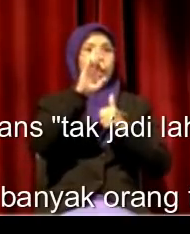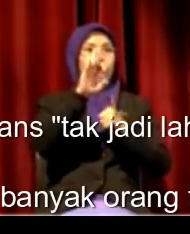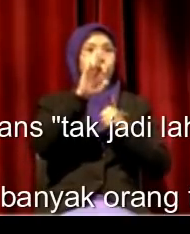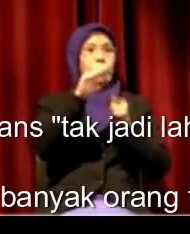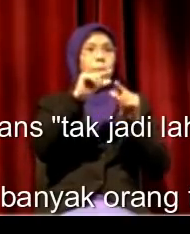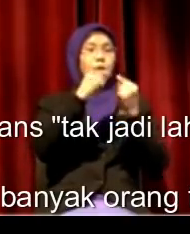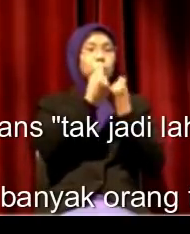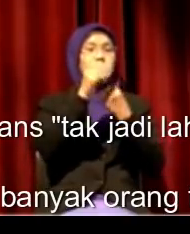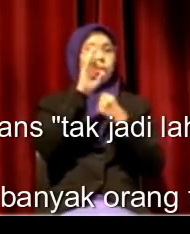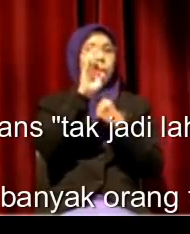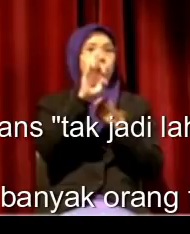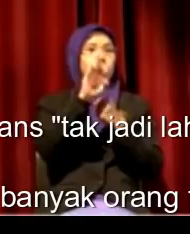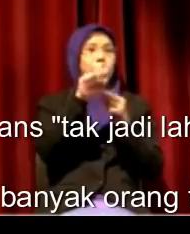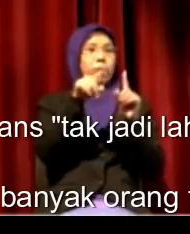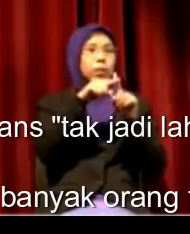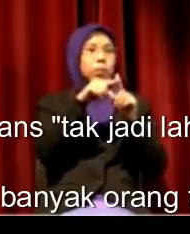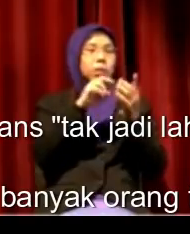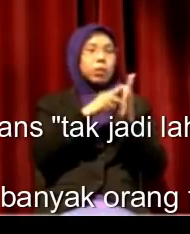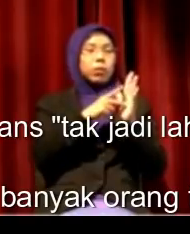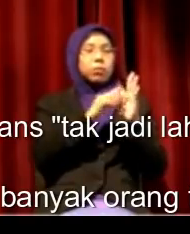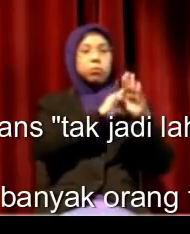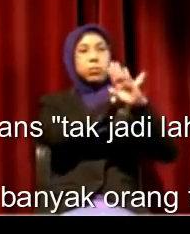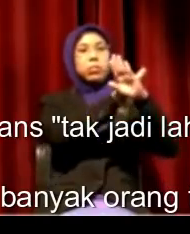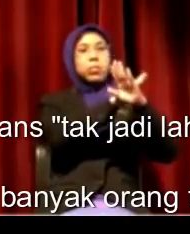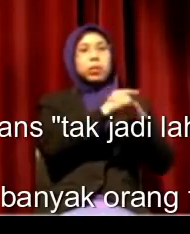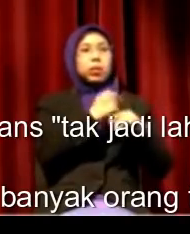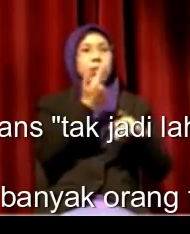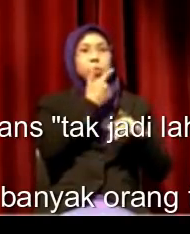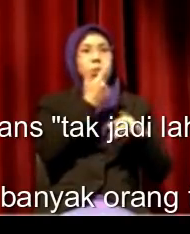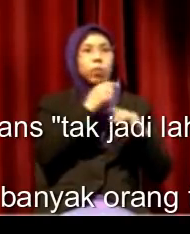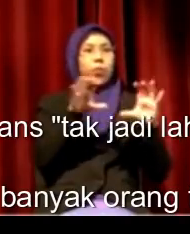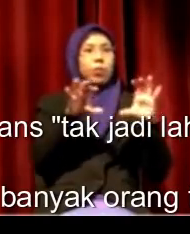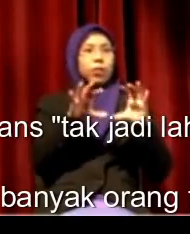means tak jadi lah. You need to